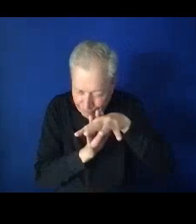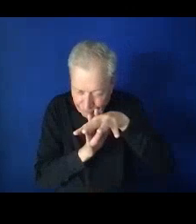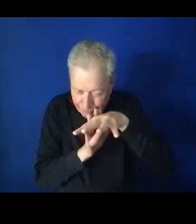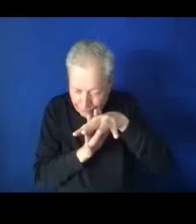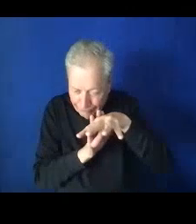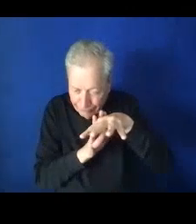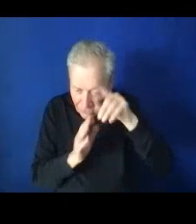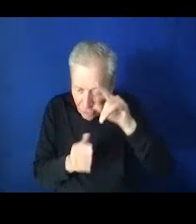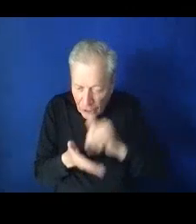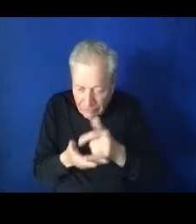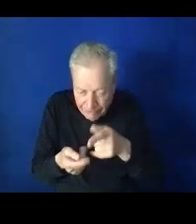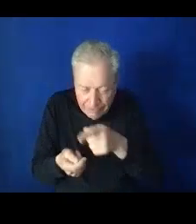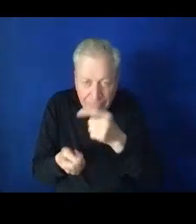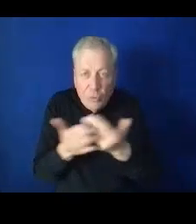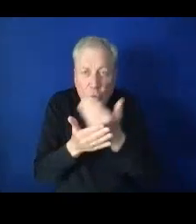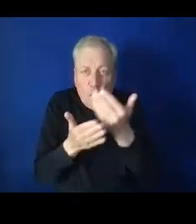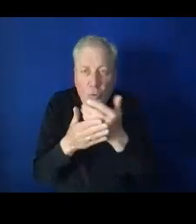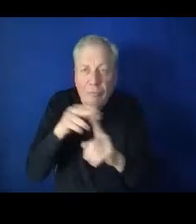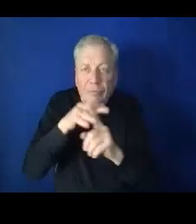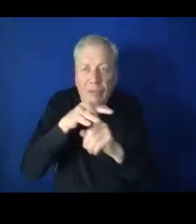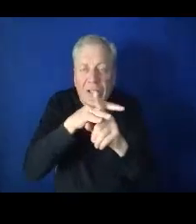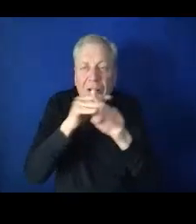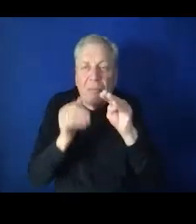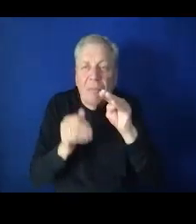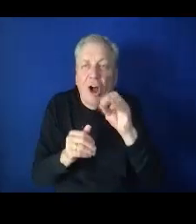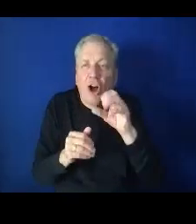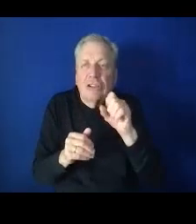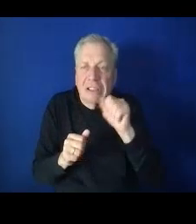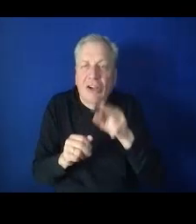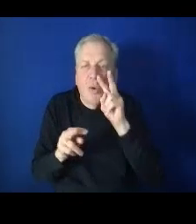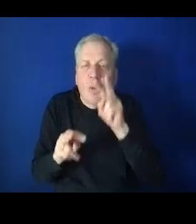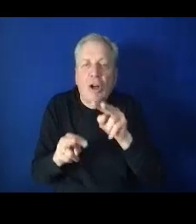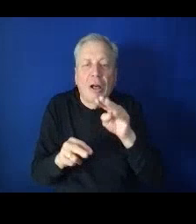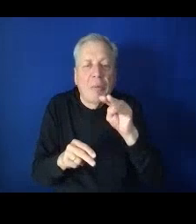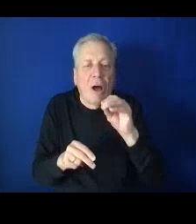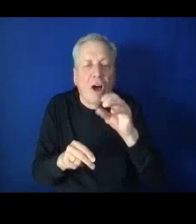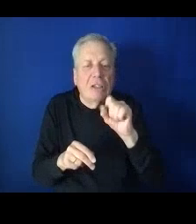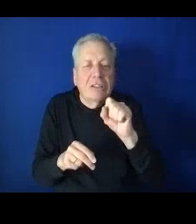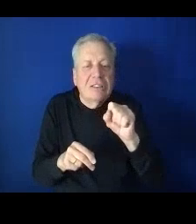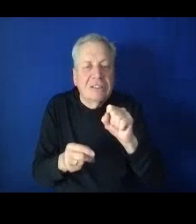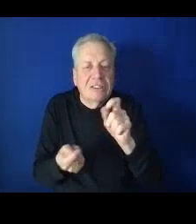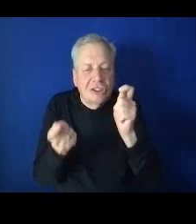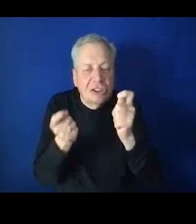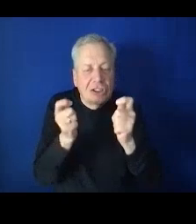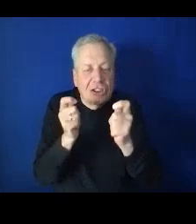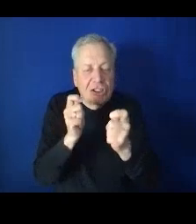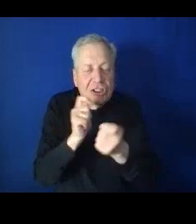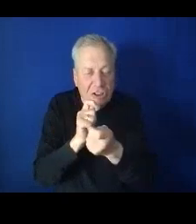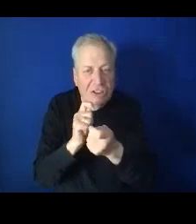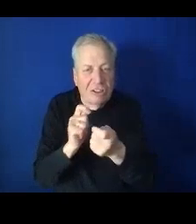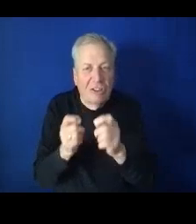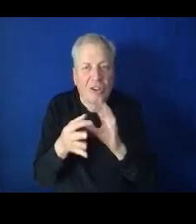nests and peregrine nests, so that people can watch mosses photosynthesize underneath